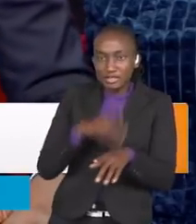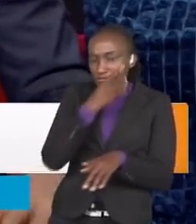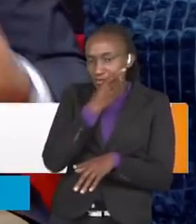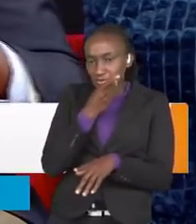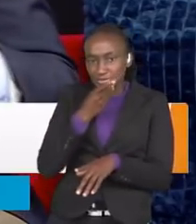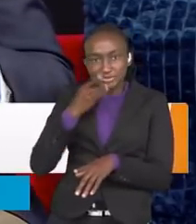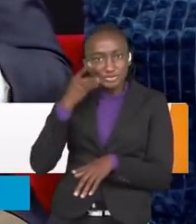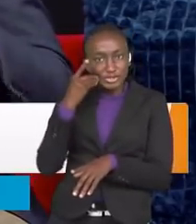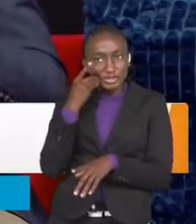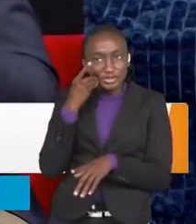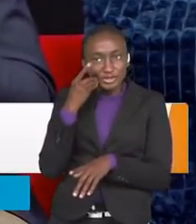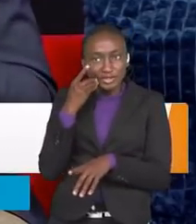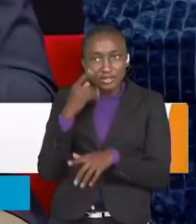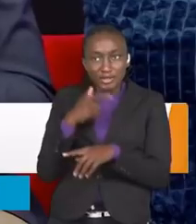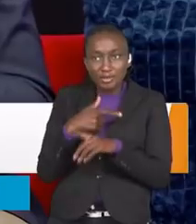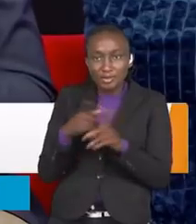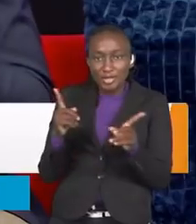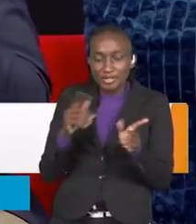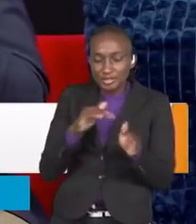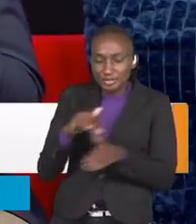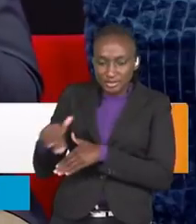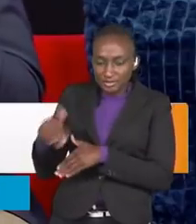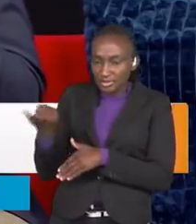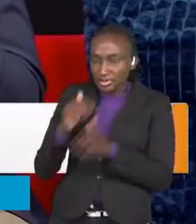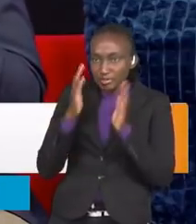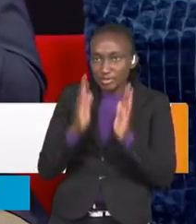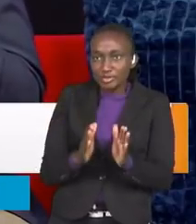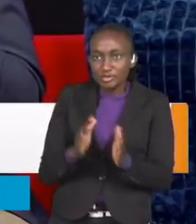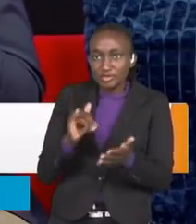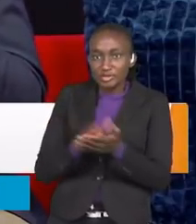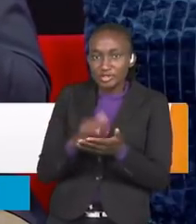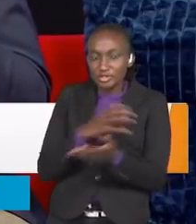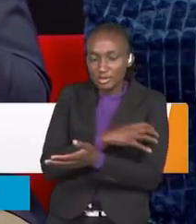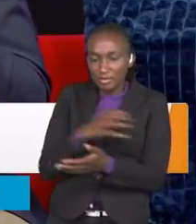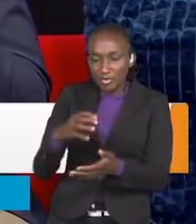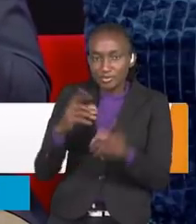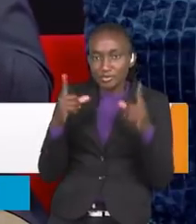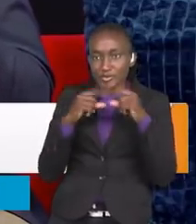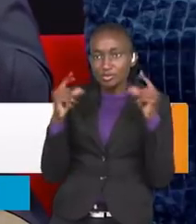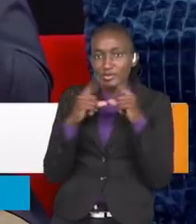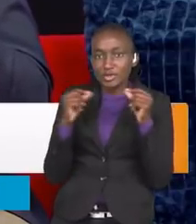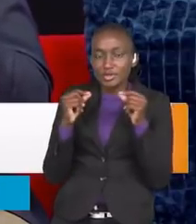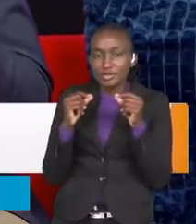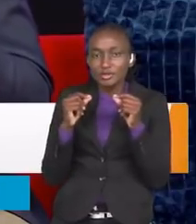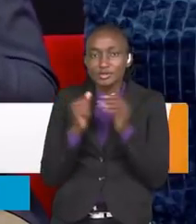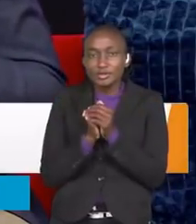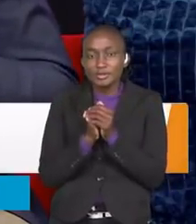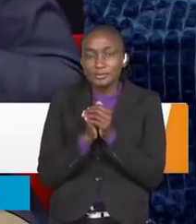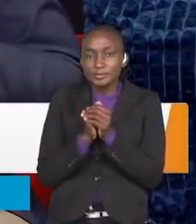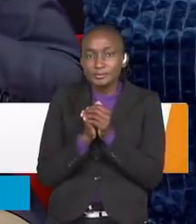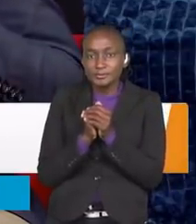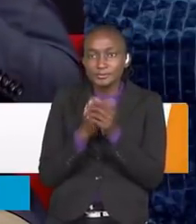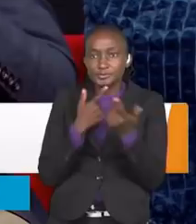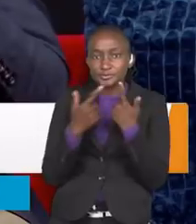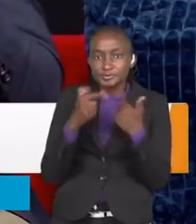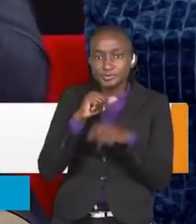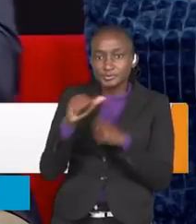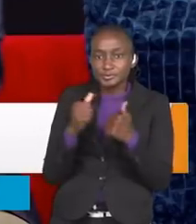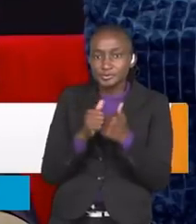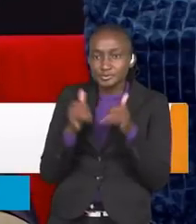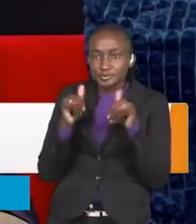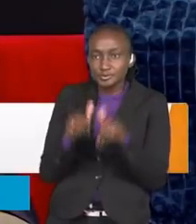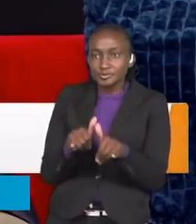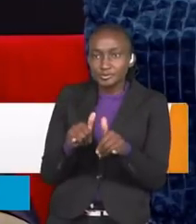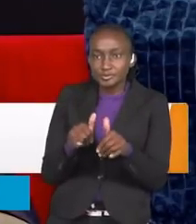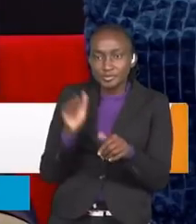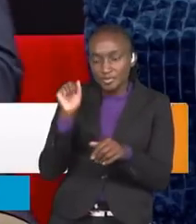that matter. But leaving no one behind is a very, very powerful word. And let's talk about